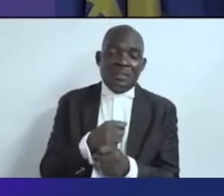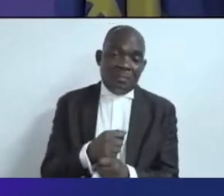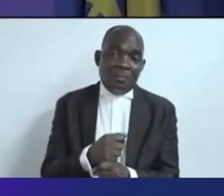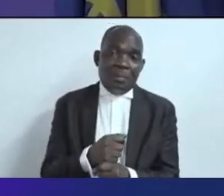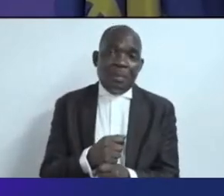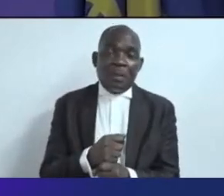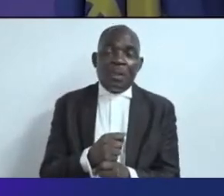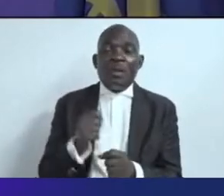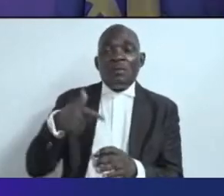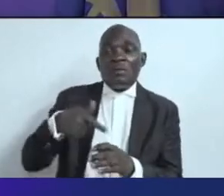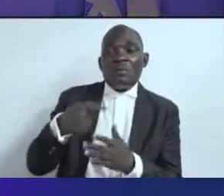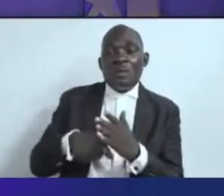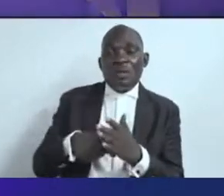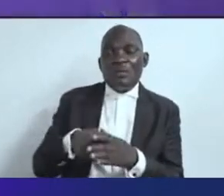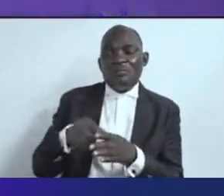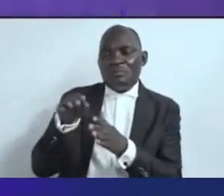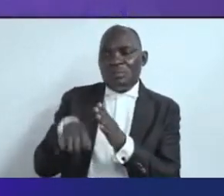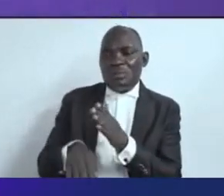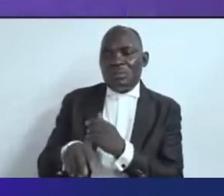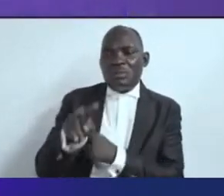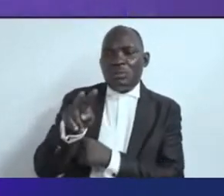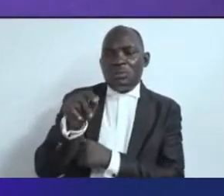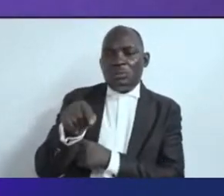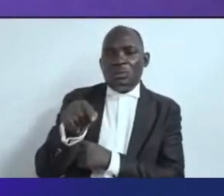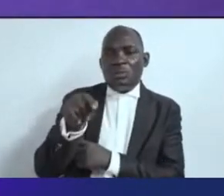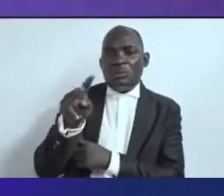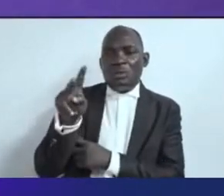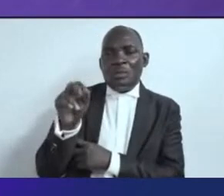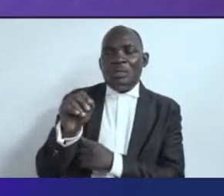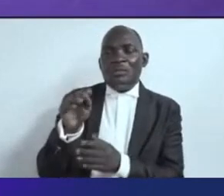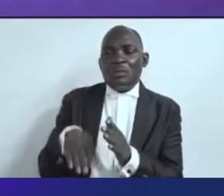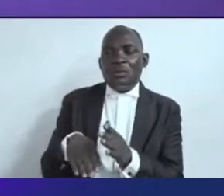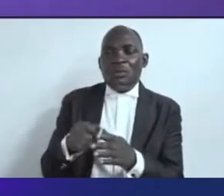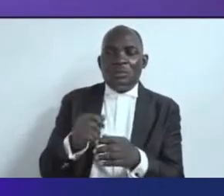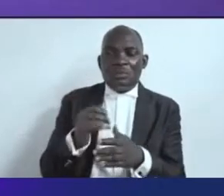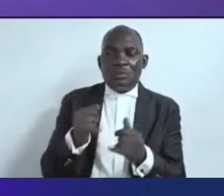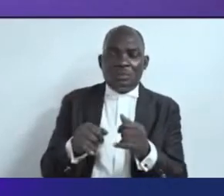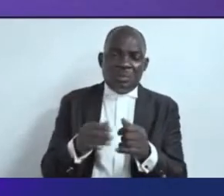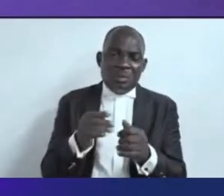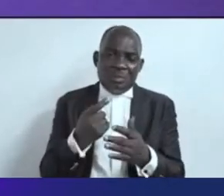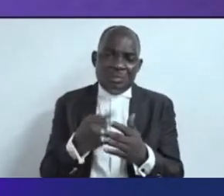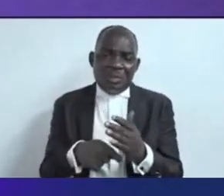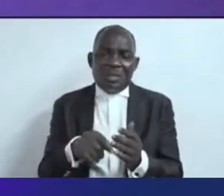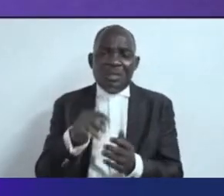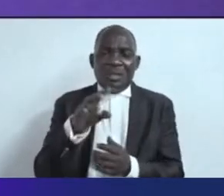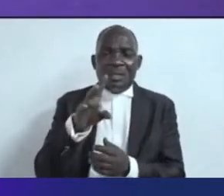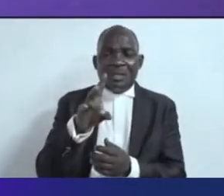2024, crude oil prices declined by 2.1% to settle at an average price of